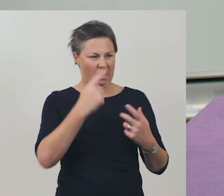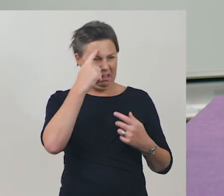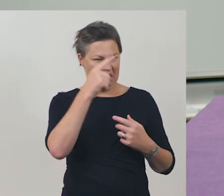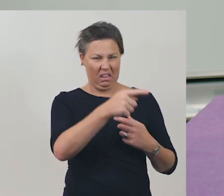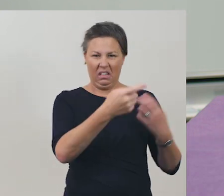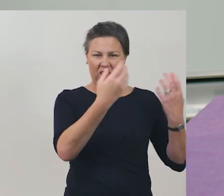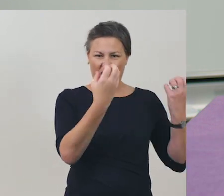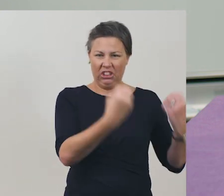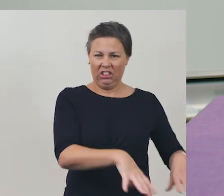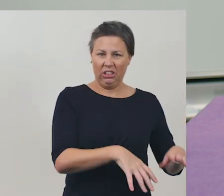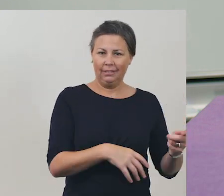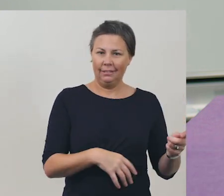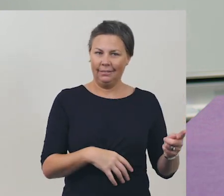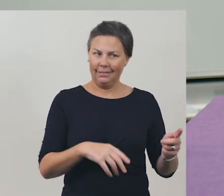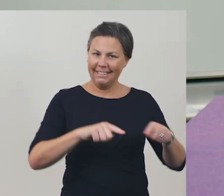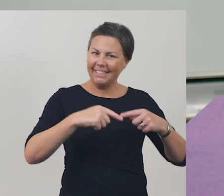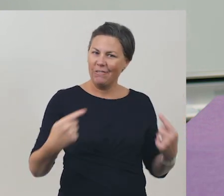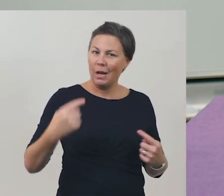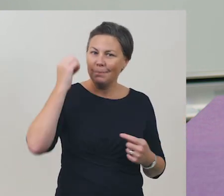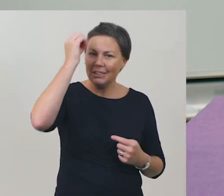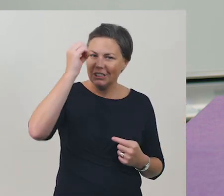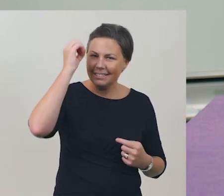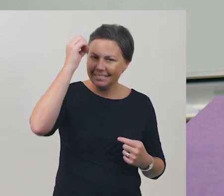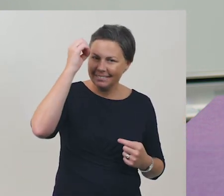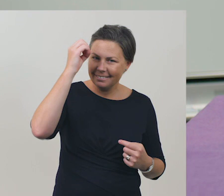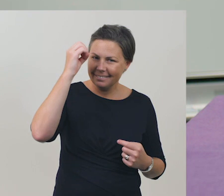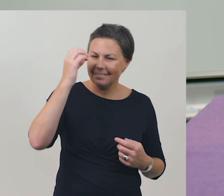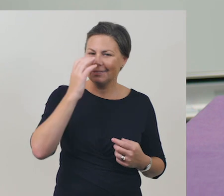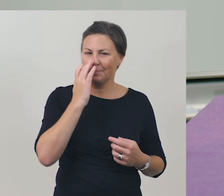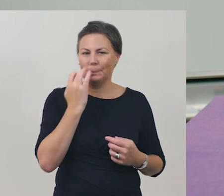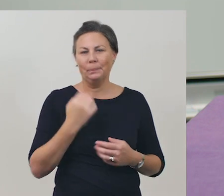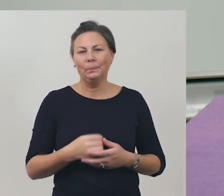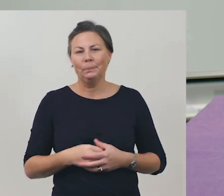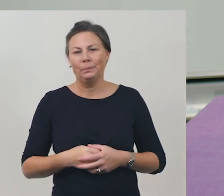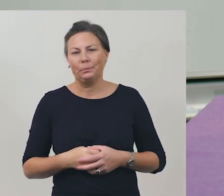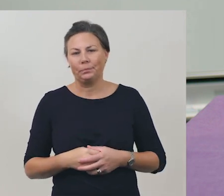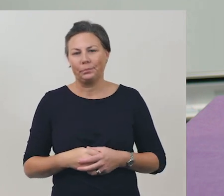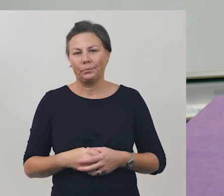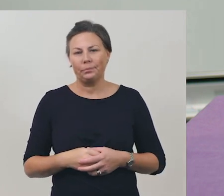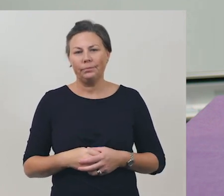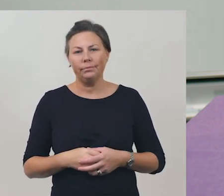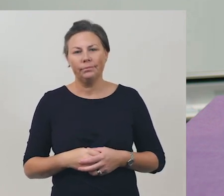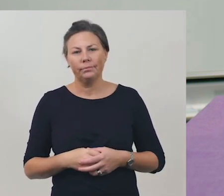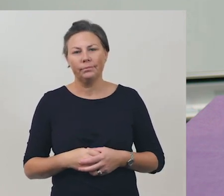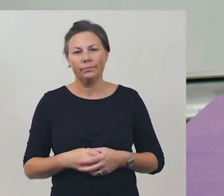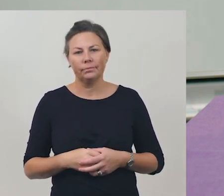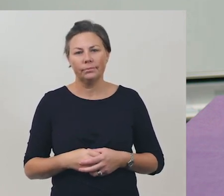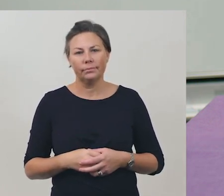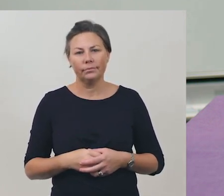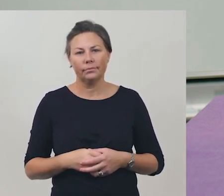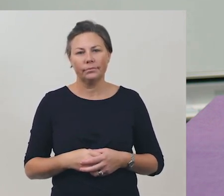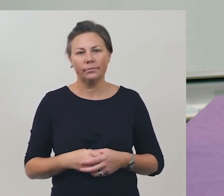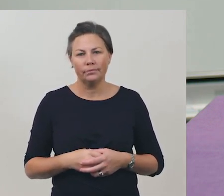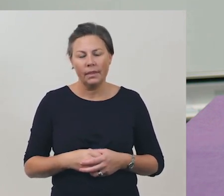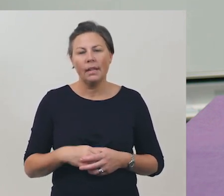we understand the difference between subjective and objective language. We are going to take a closer look at some of the language used in